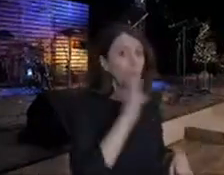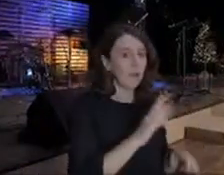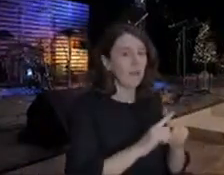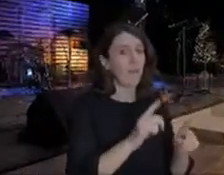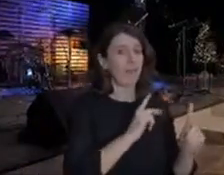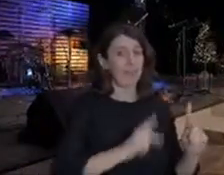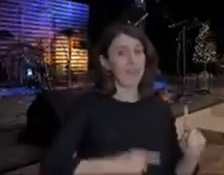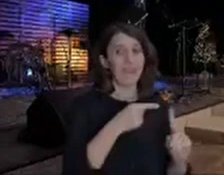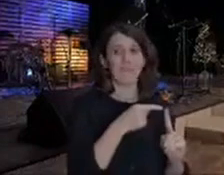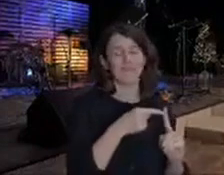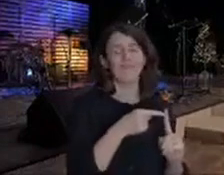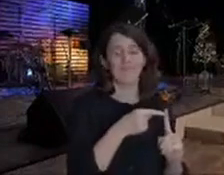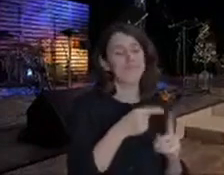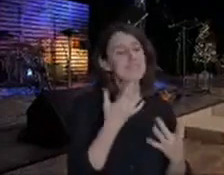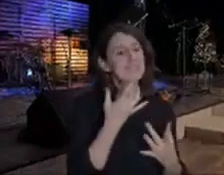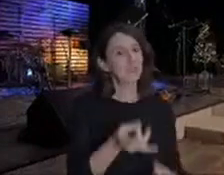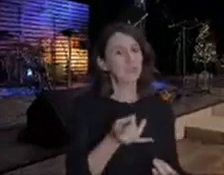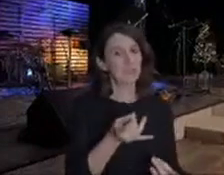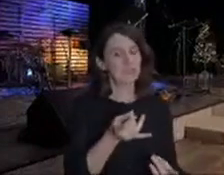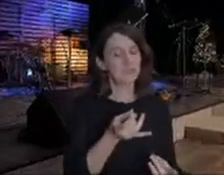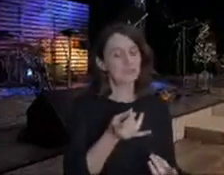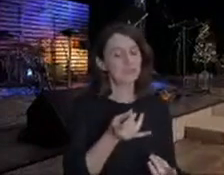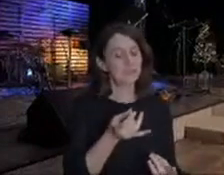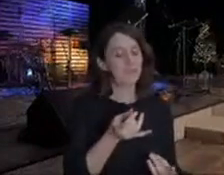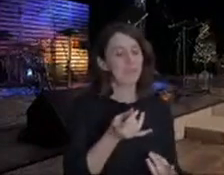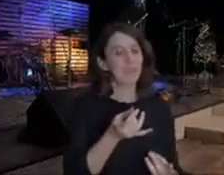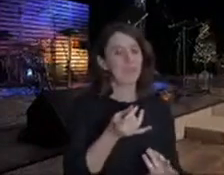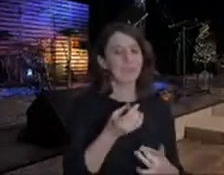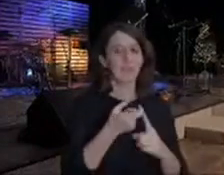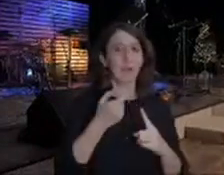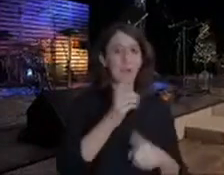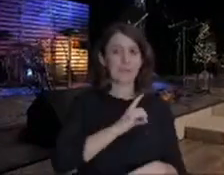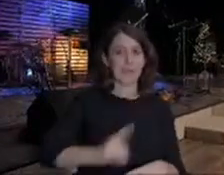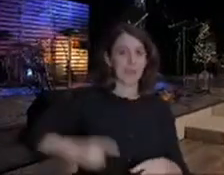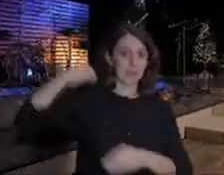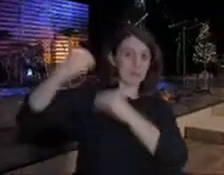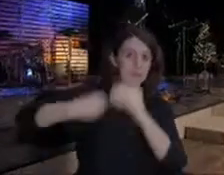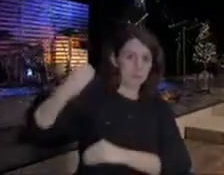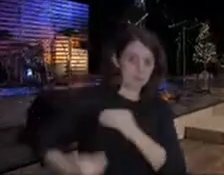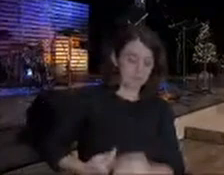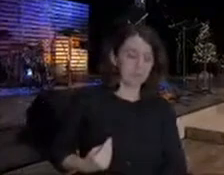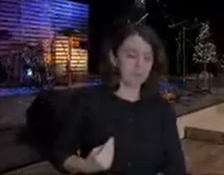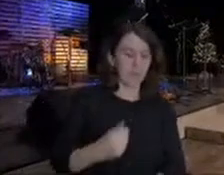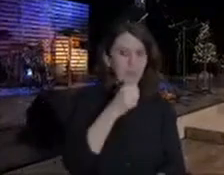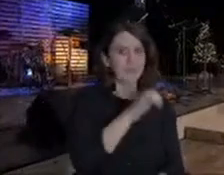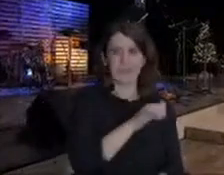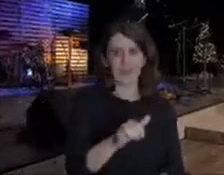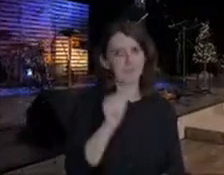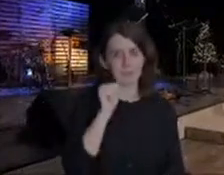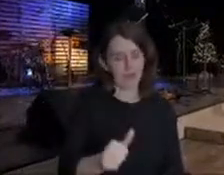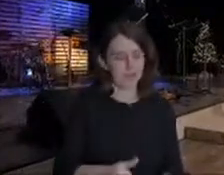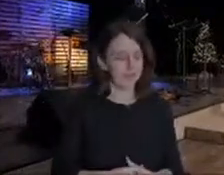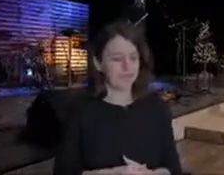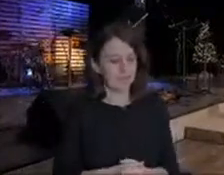But King Ahaz is an interesting guy. He's actually related to King David, but that's pretty much where